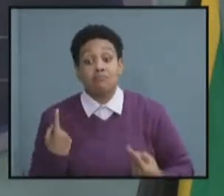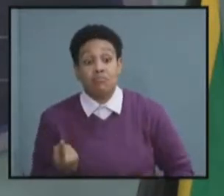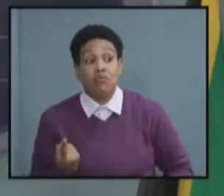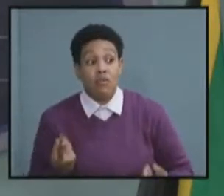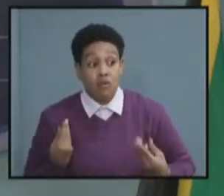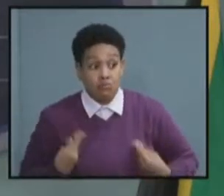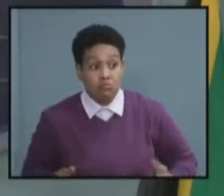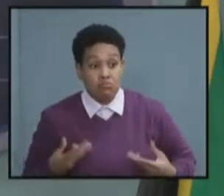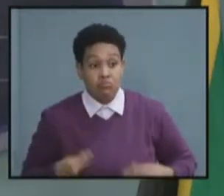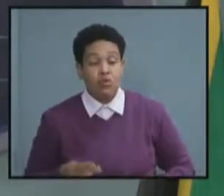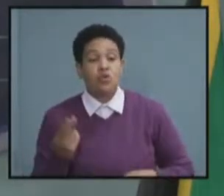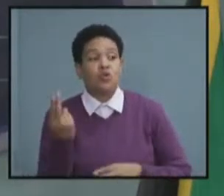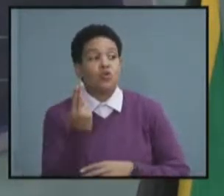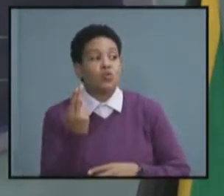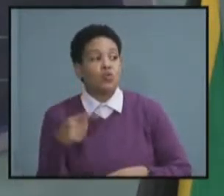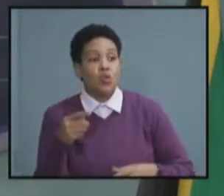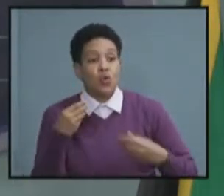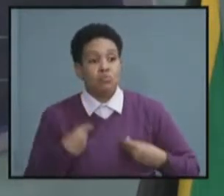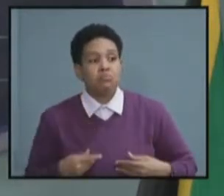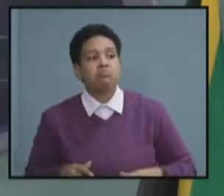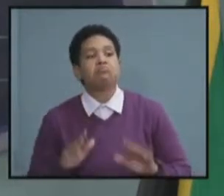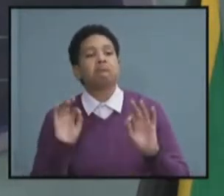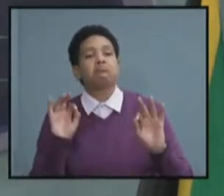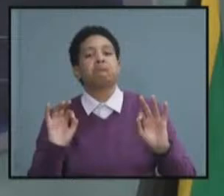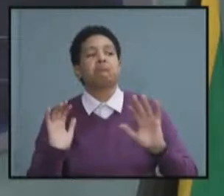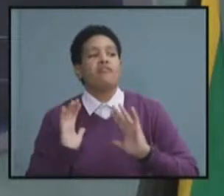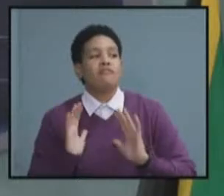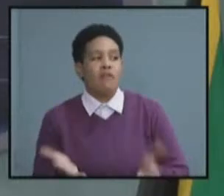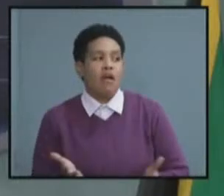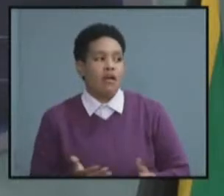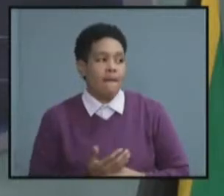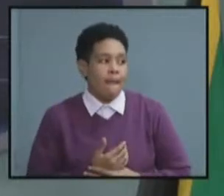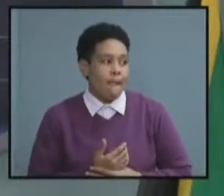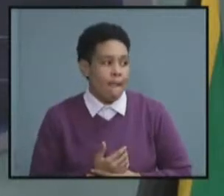using those gears accordingly.